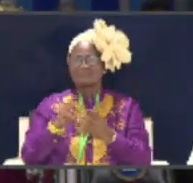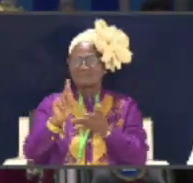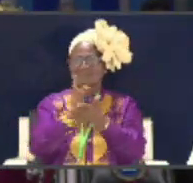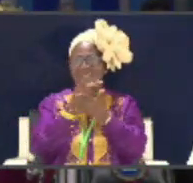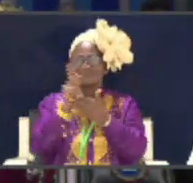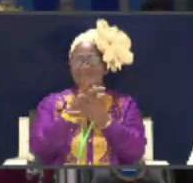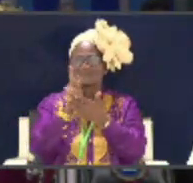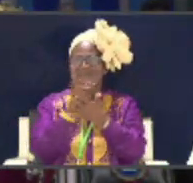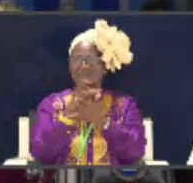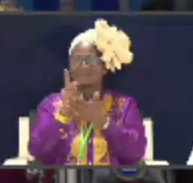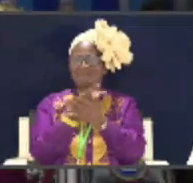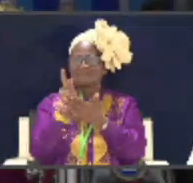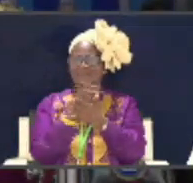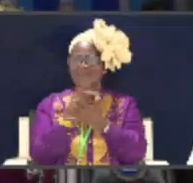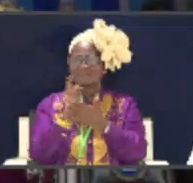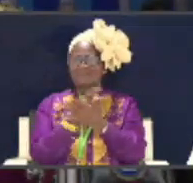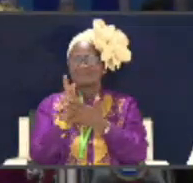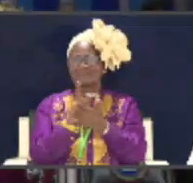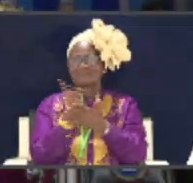I'm sure you know why.